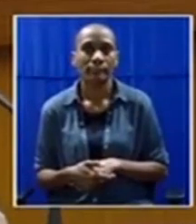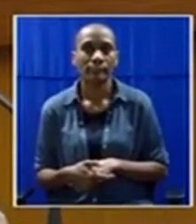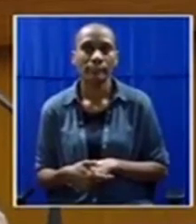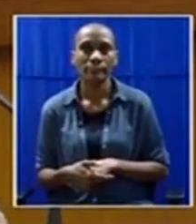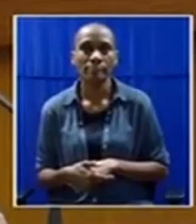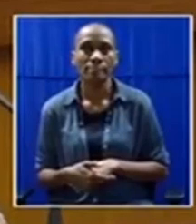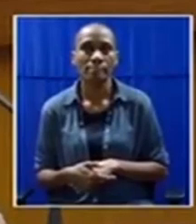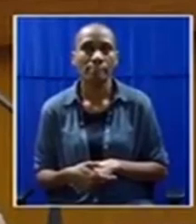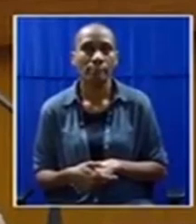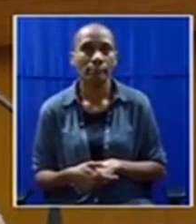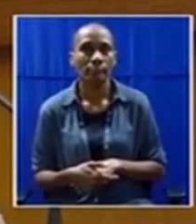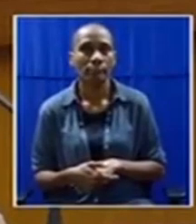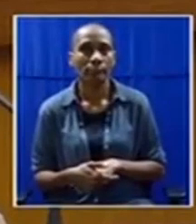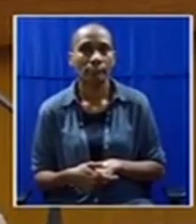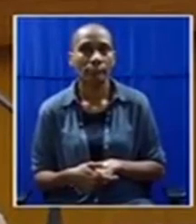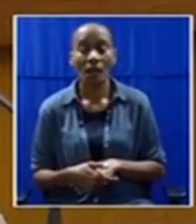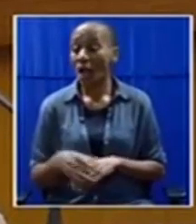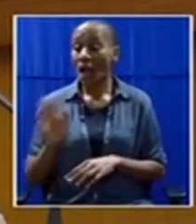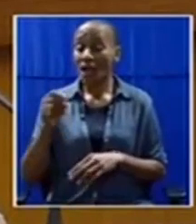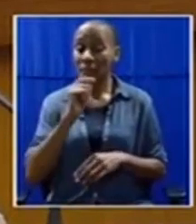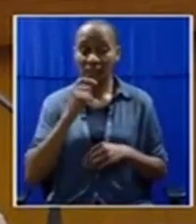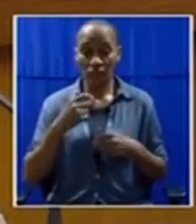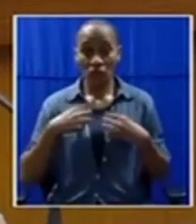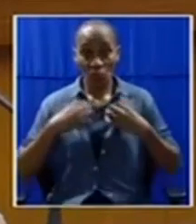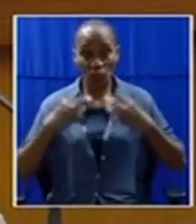Not so much overalls